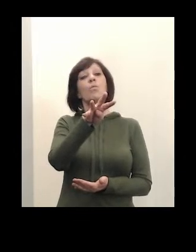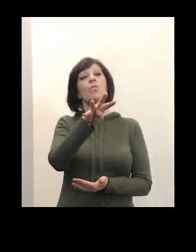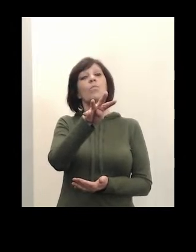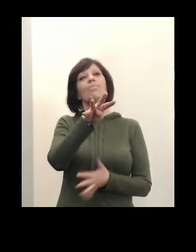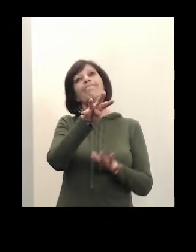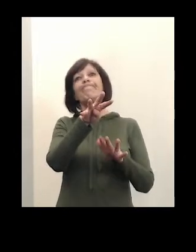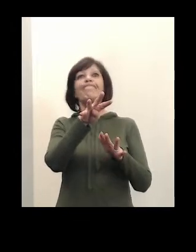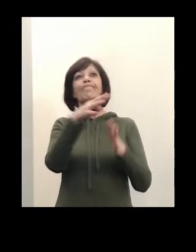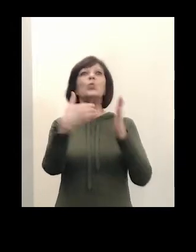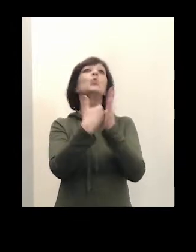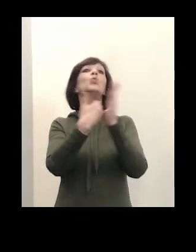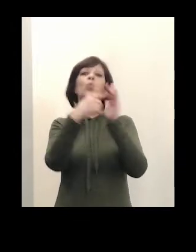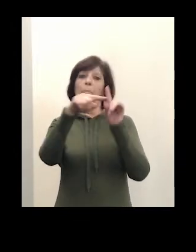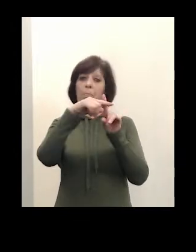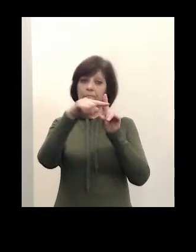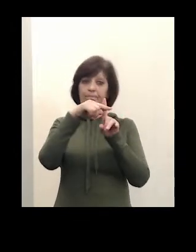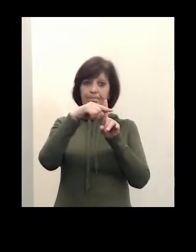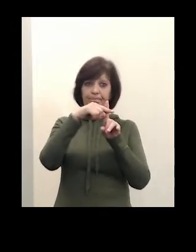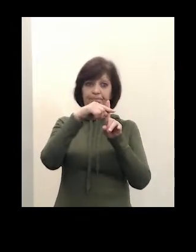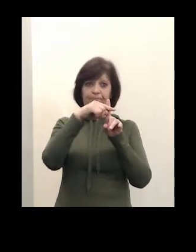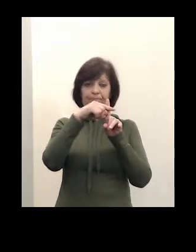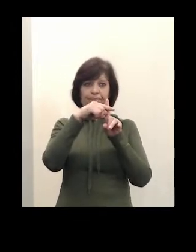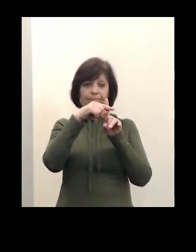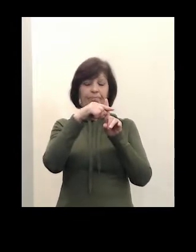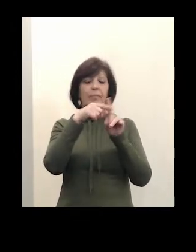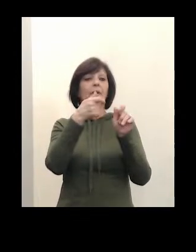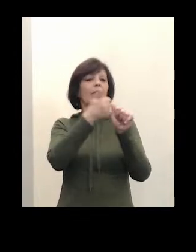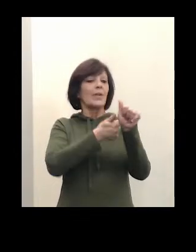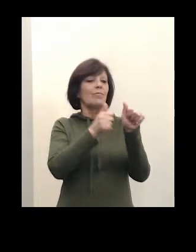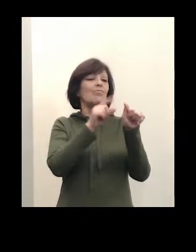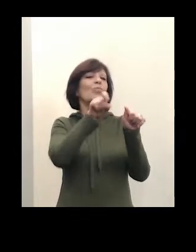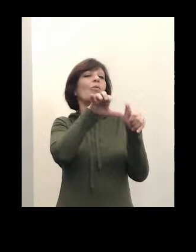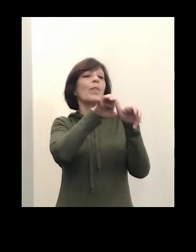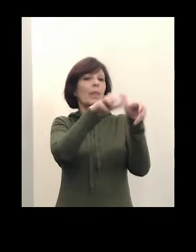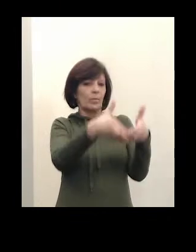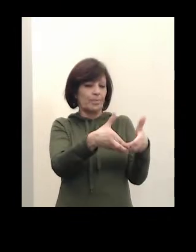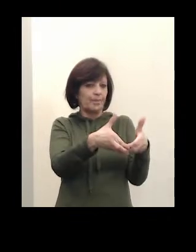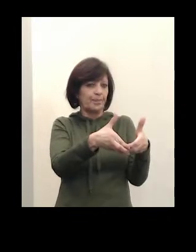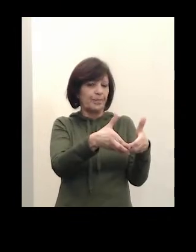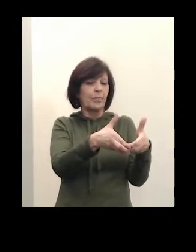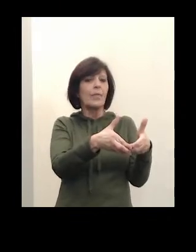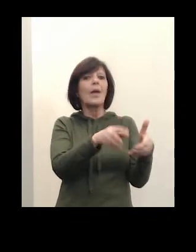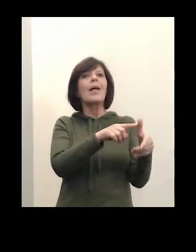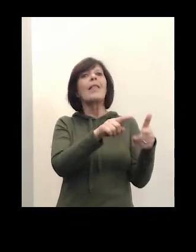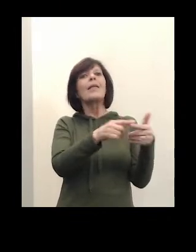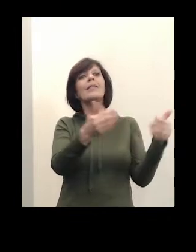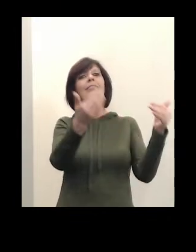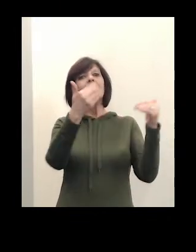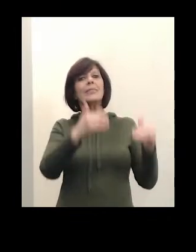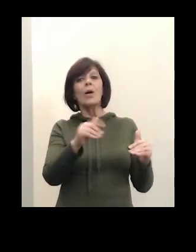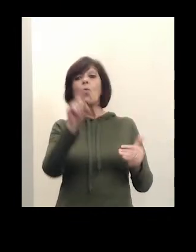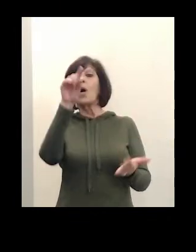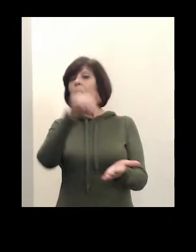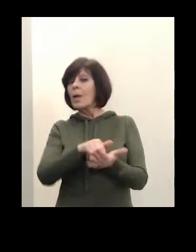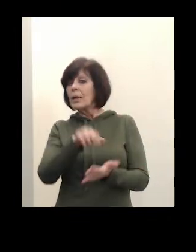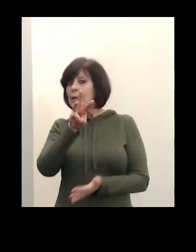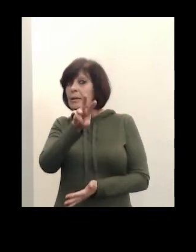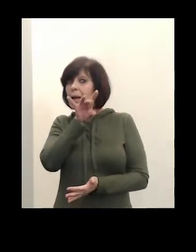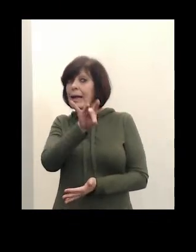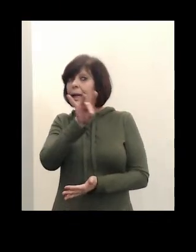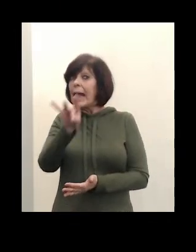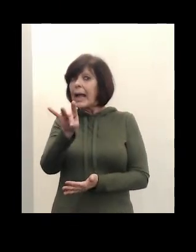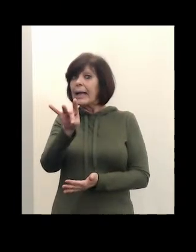new cases per 100,000 residents over a 7-day period. That had dropped to 1,688 by the week that